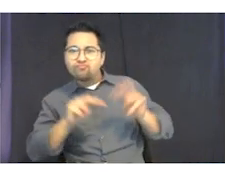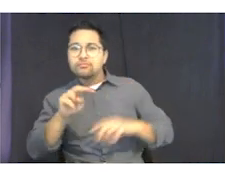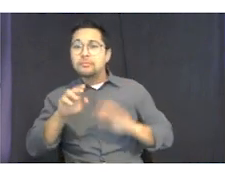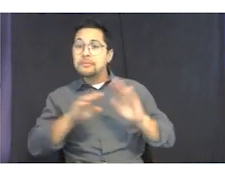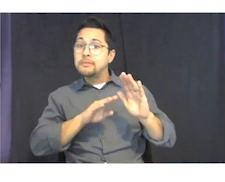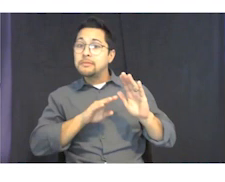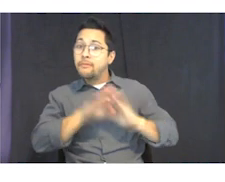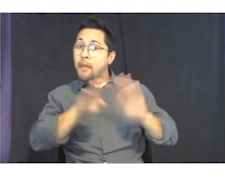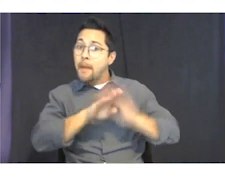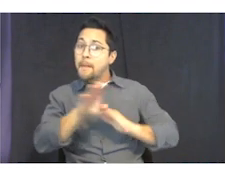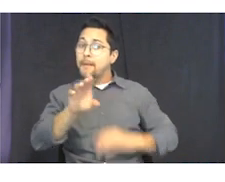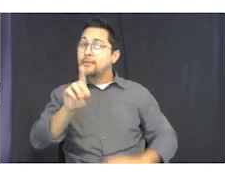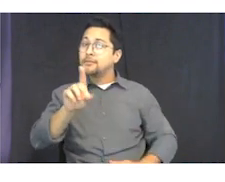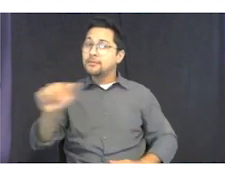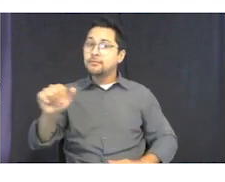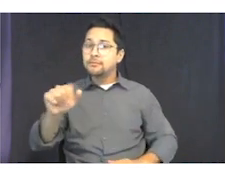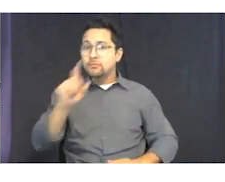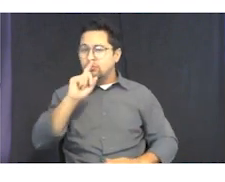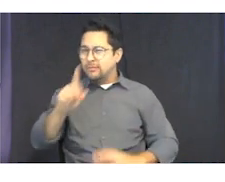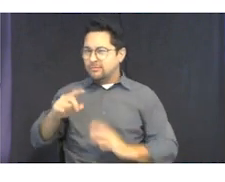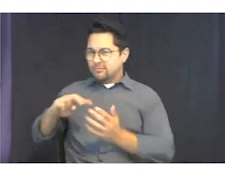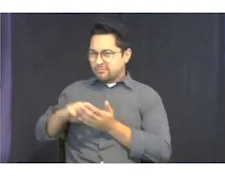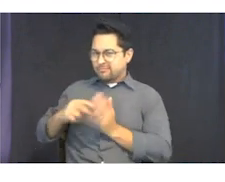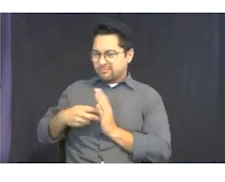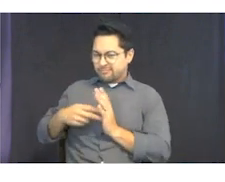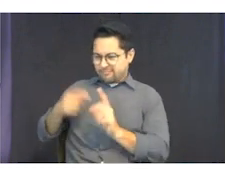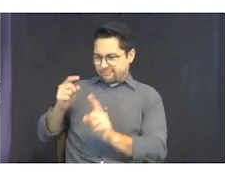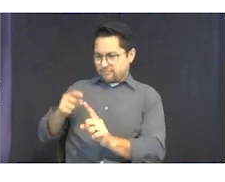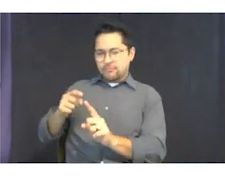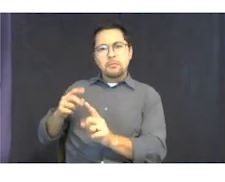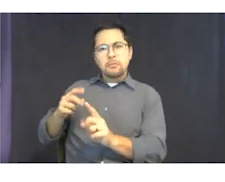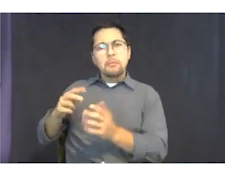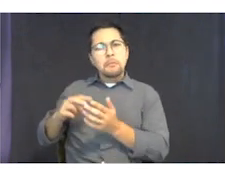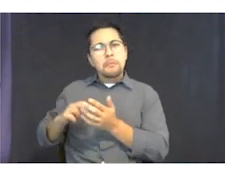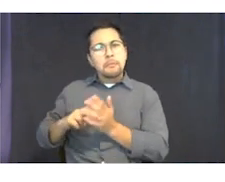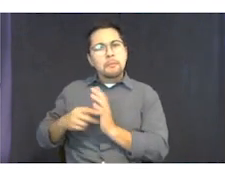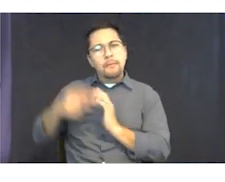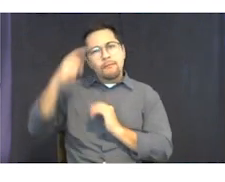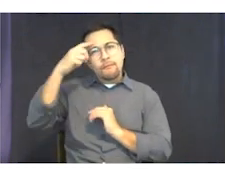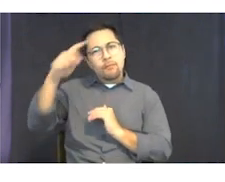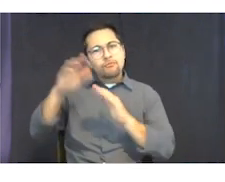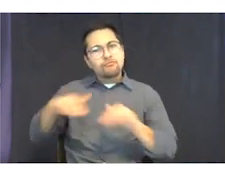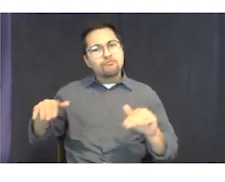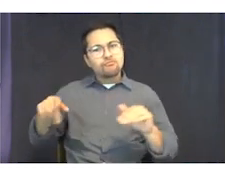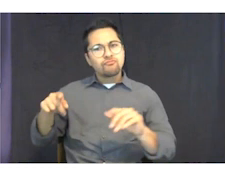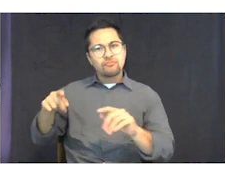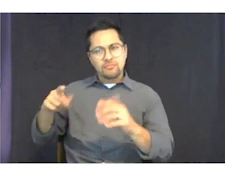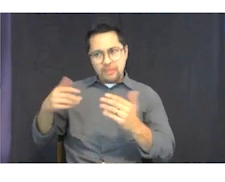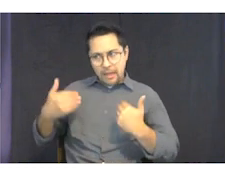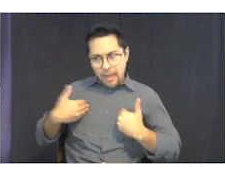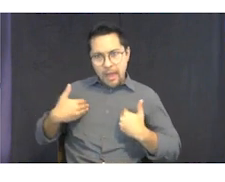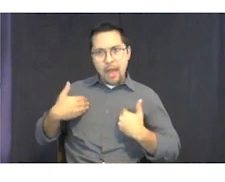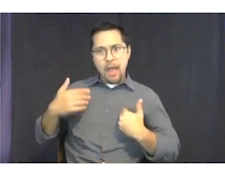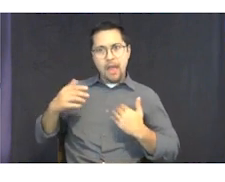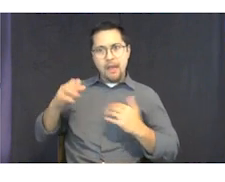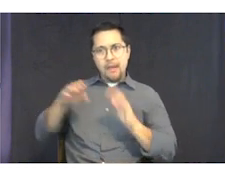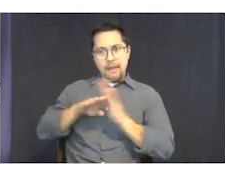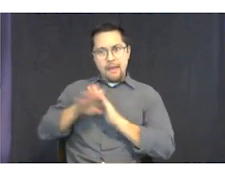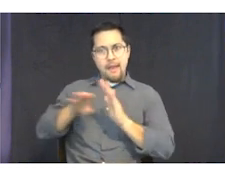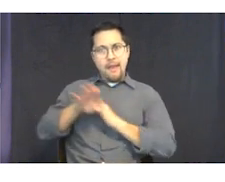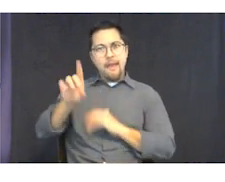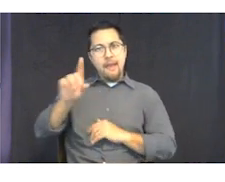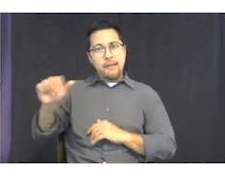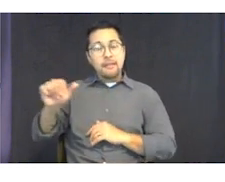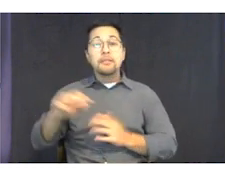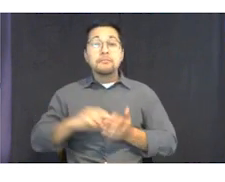the definition specifically of, well, what does it mean for a child to have a developmental disability? What that means